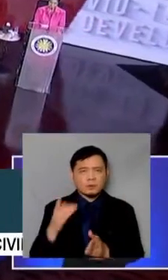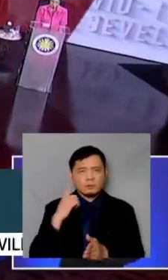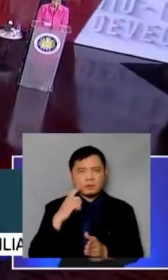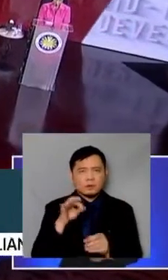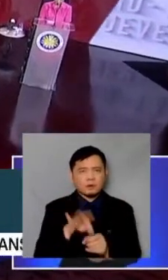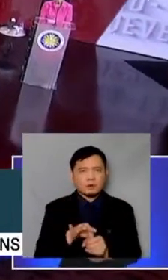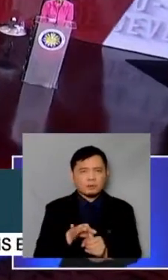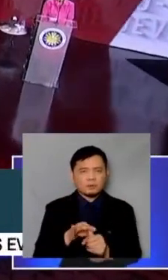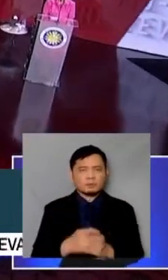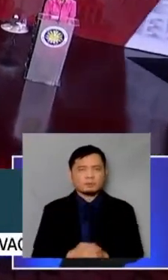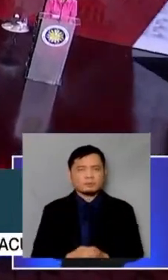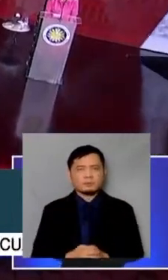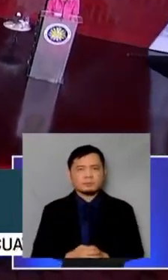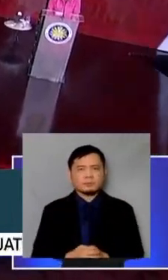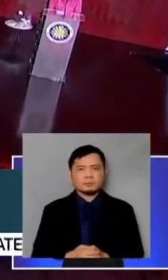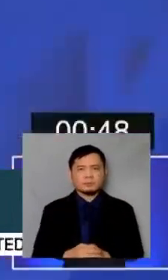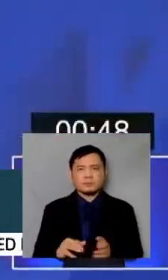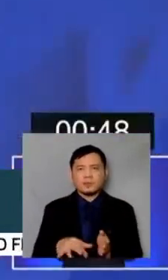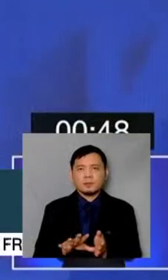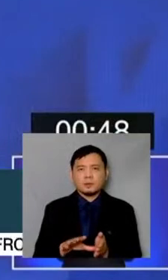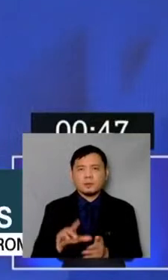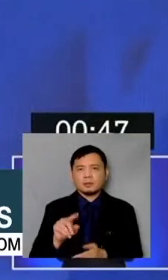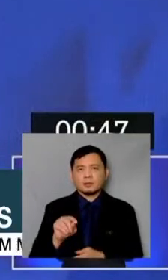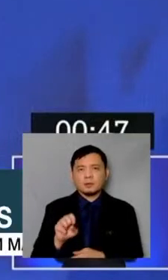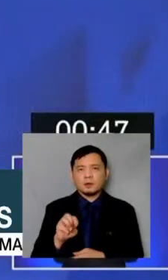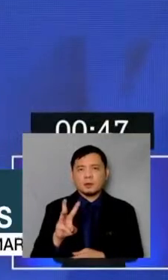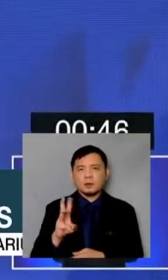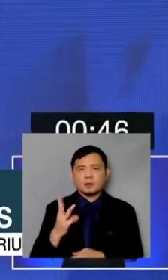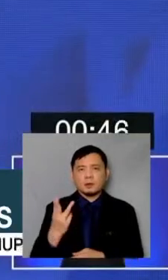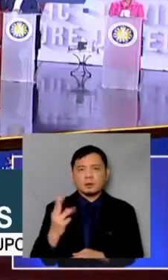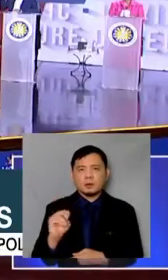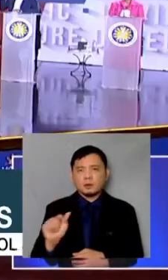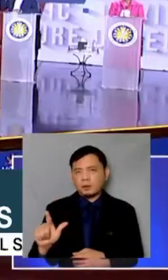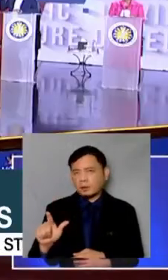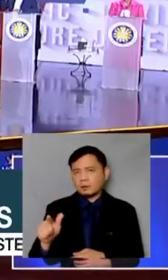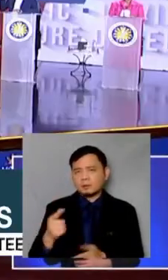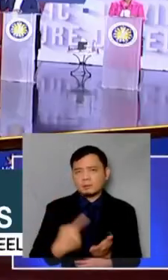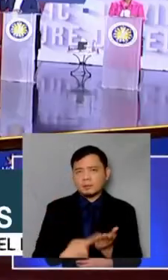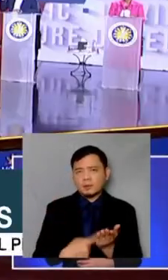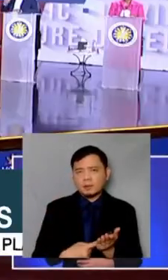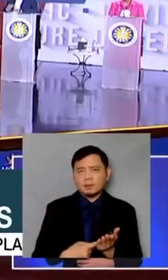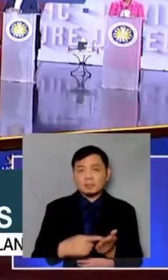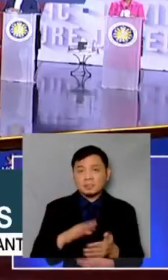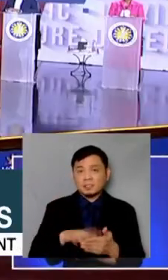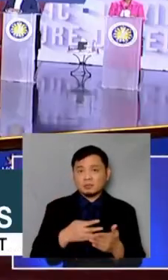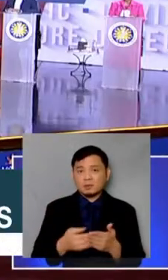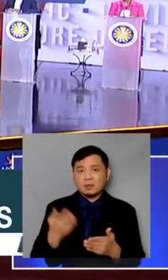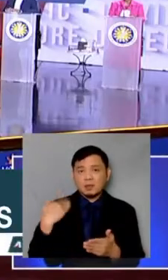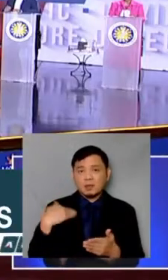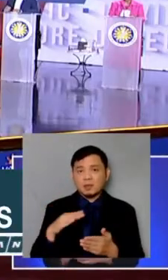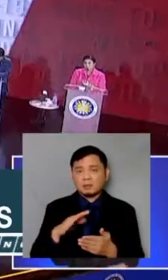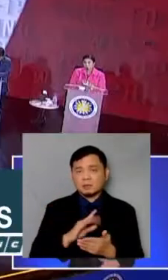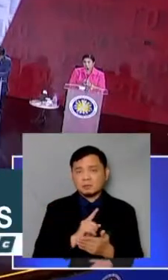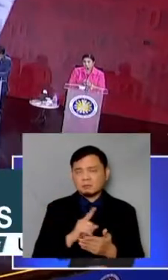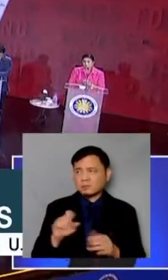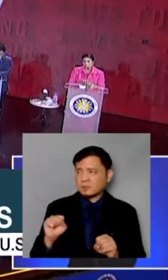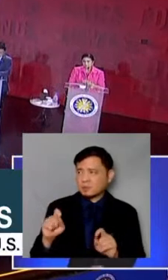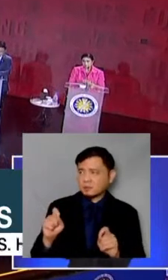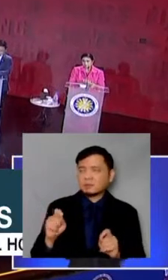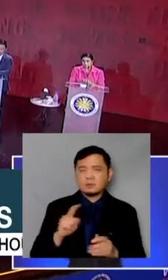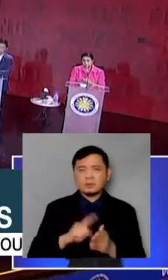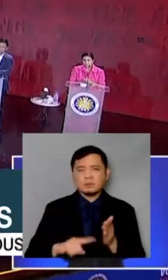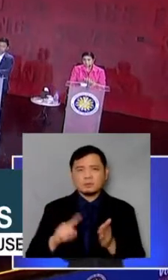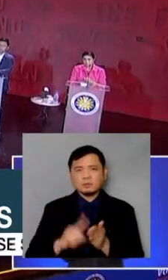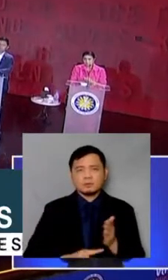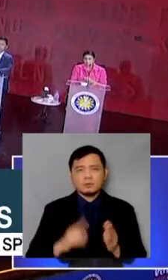The COMELEC Town Hall debates, which were originally scheduled for last weekend, was canceled due to financial issues with the